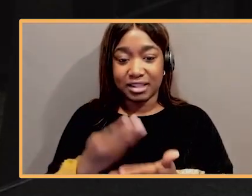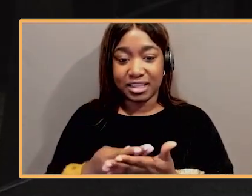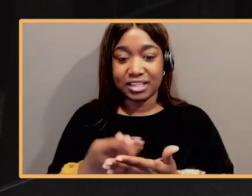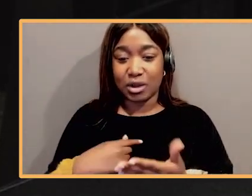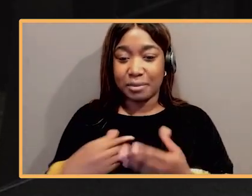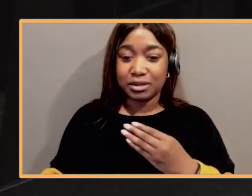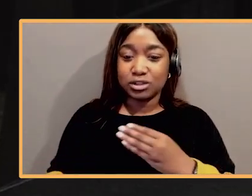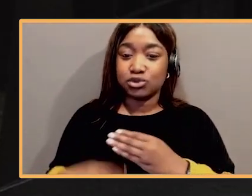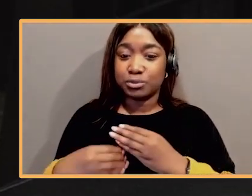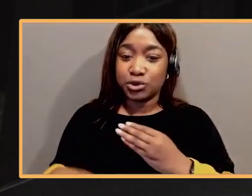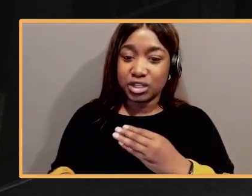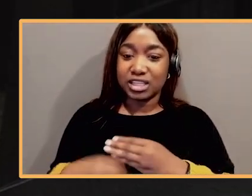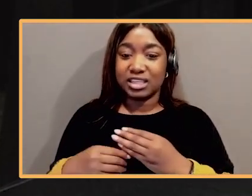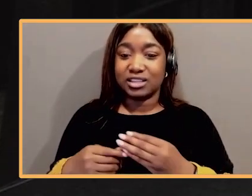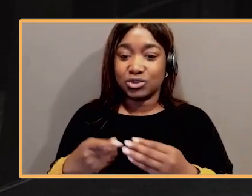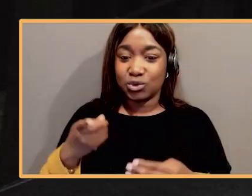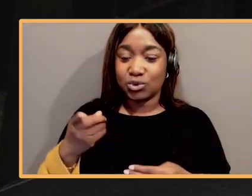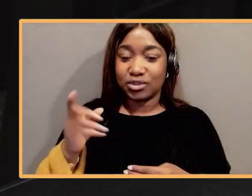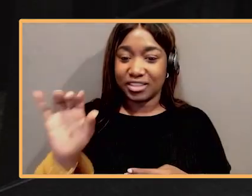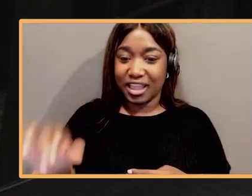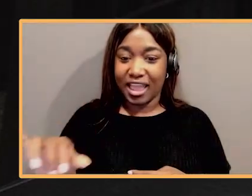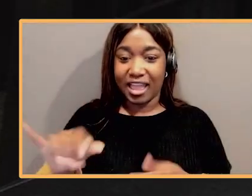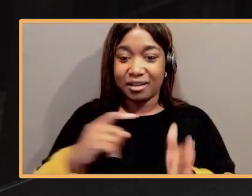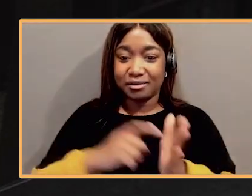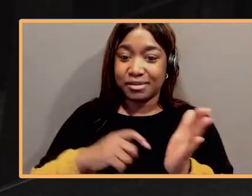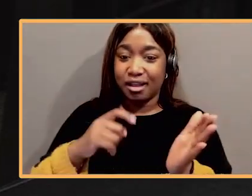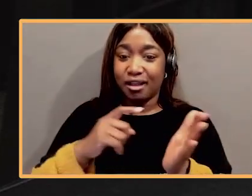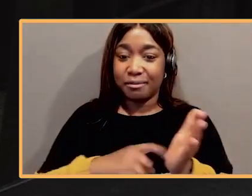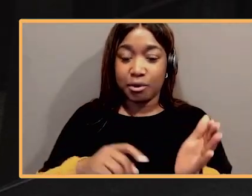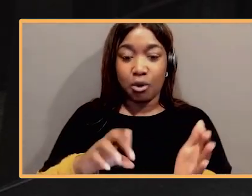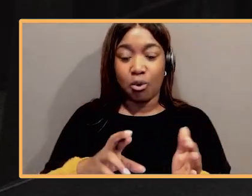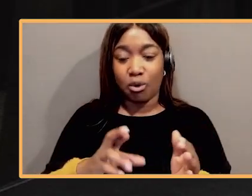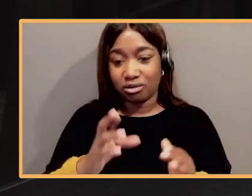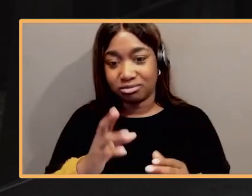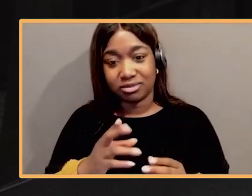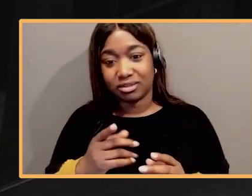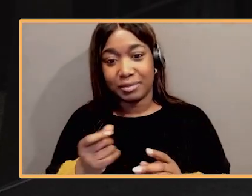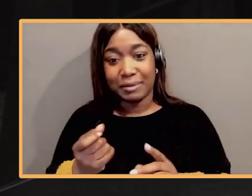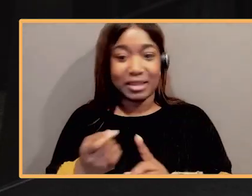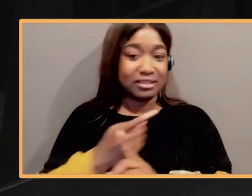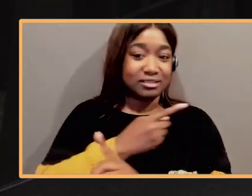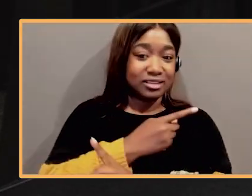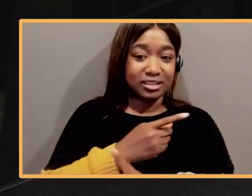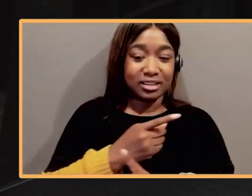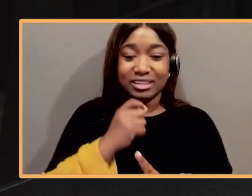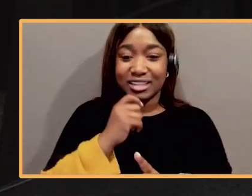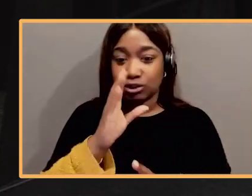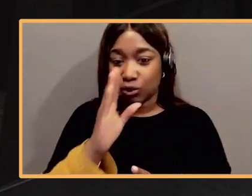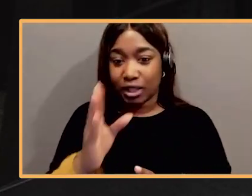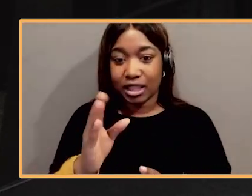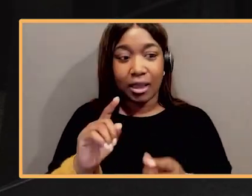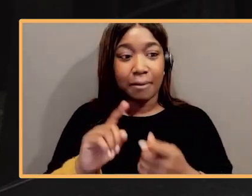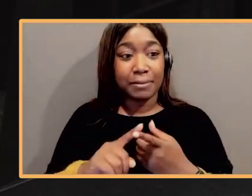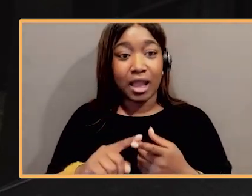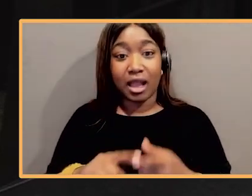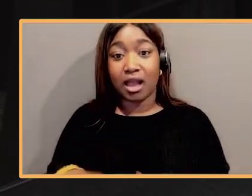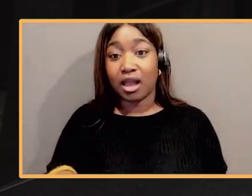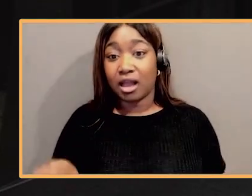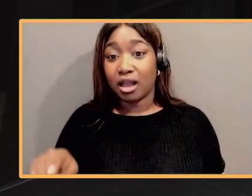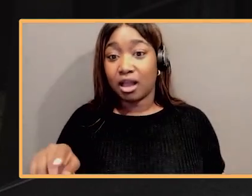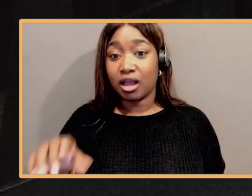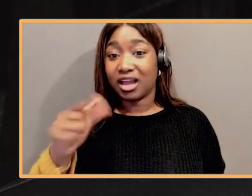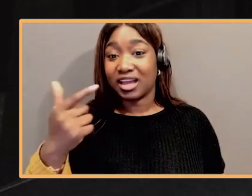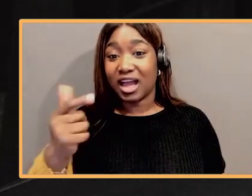and kind of indirectly, or to Gaza. I just learned like Boeing makes bombs. I thought they just made planes,